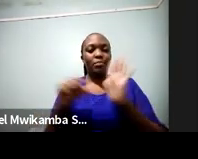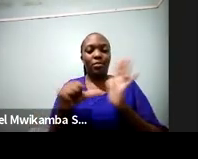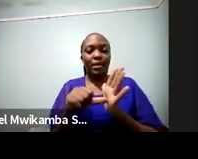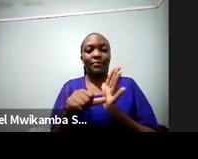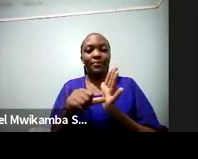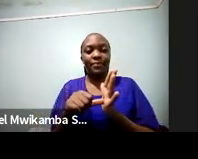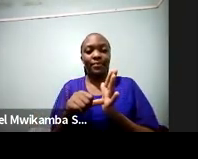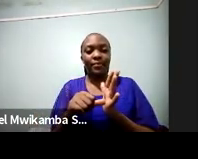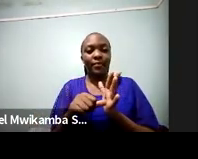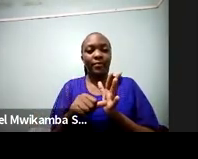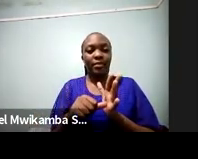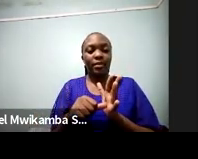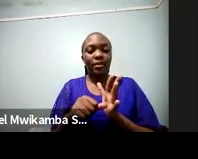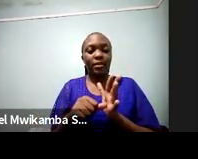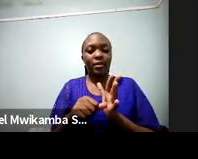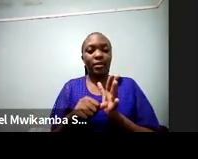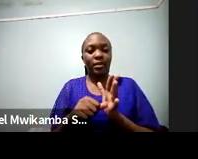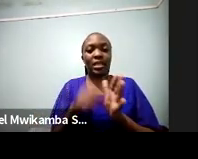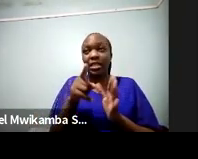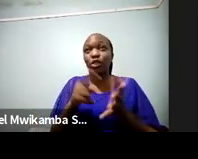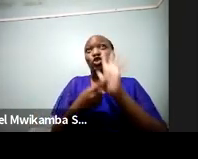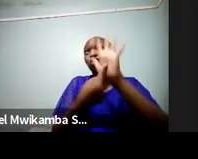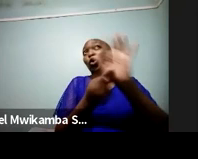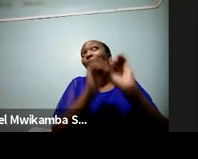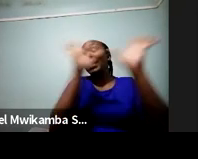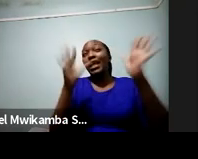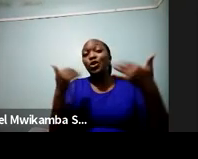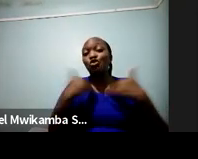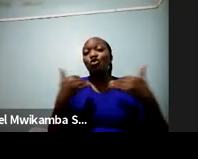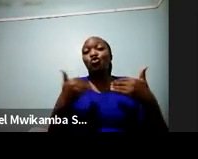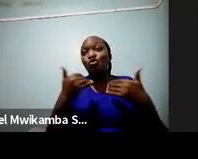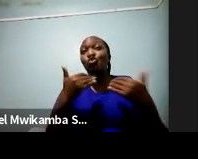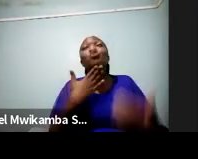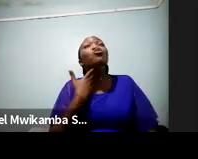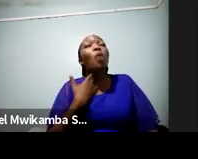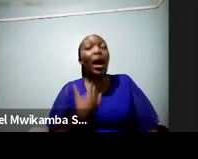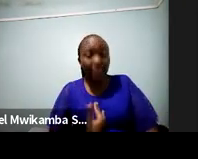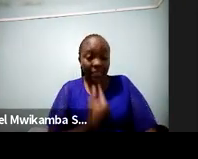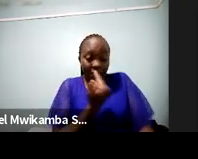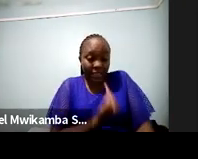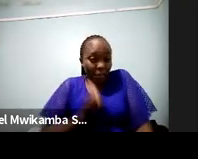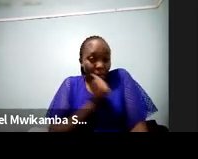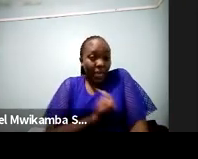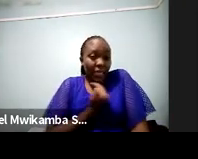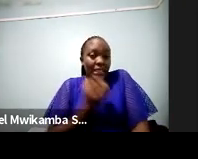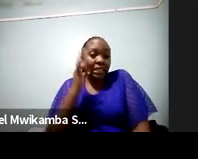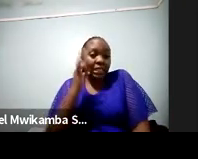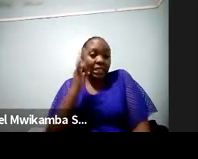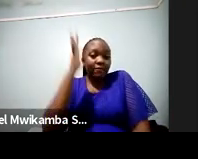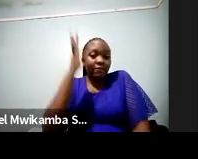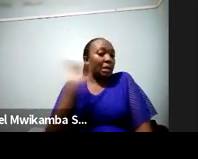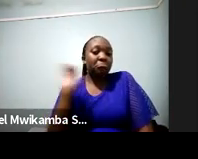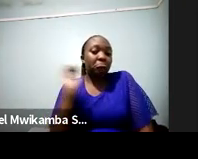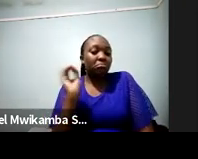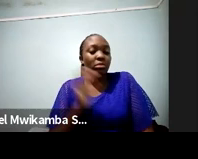independent in the near future, unless you have so much money, which I doubt many of us don't have that kind of money. So entertainment,